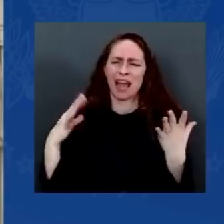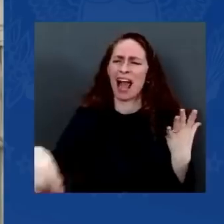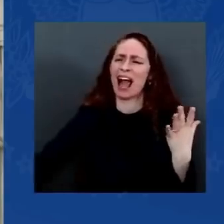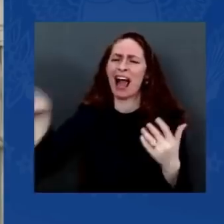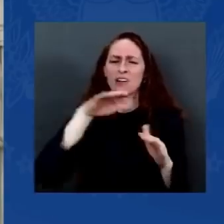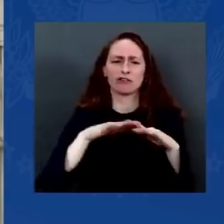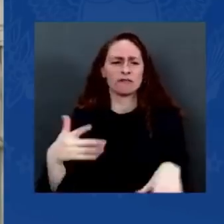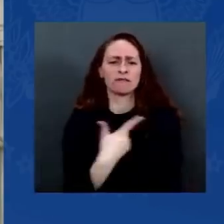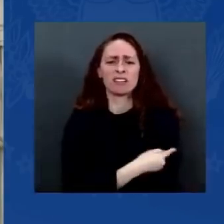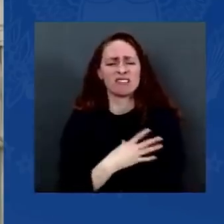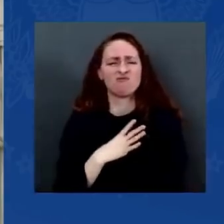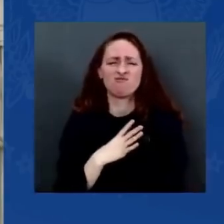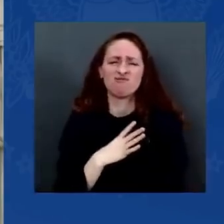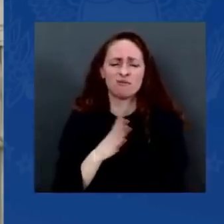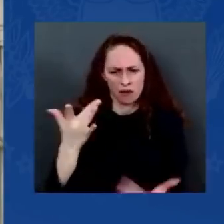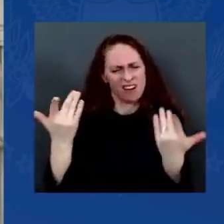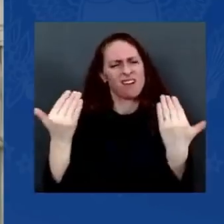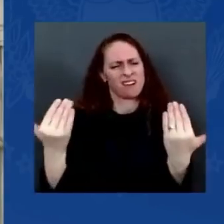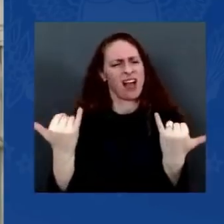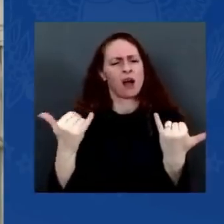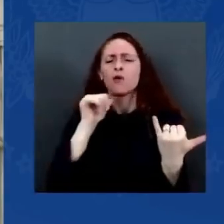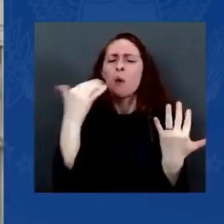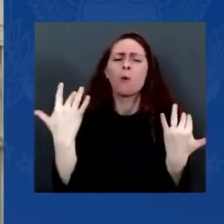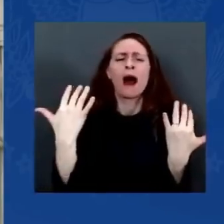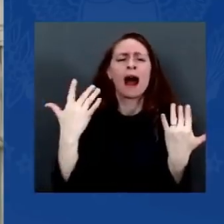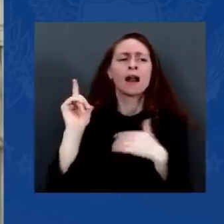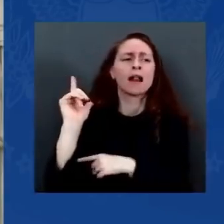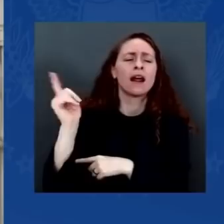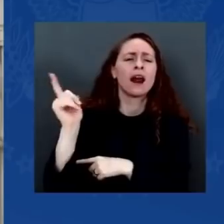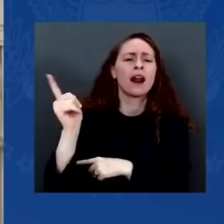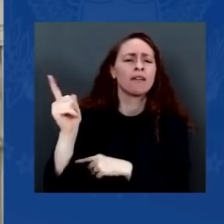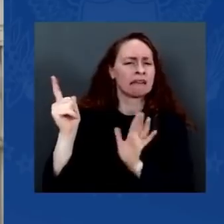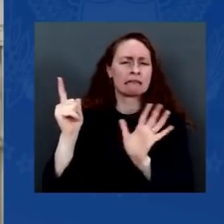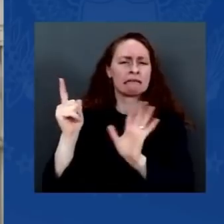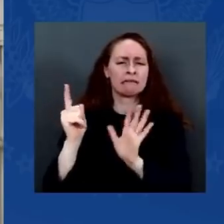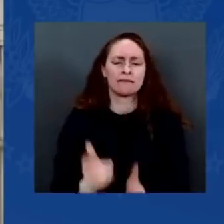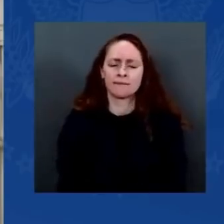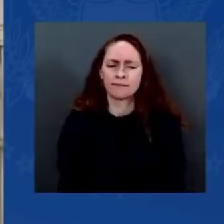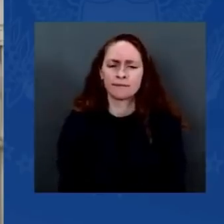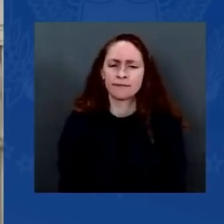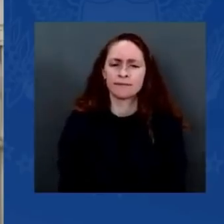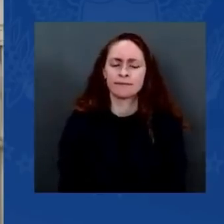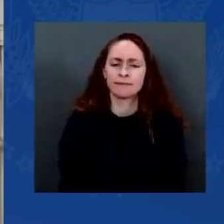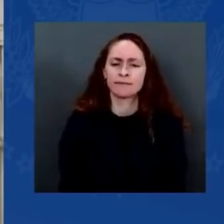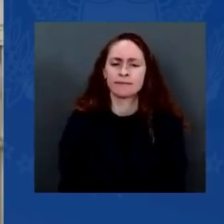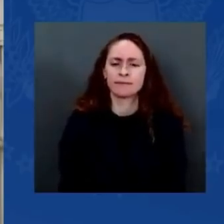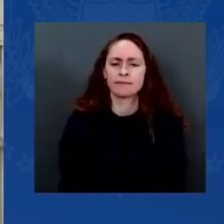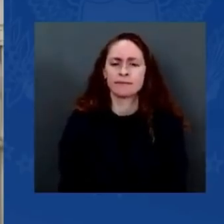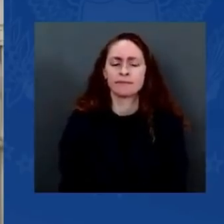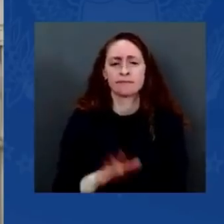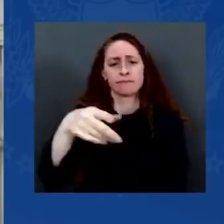now. And for those parents out there who have a child that's too young to be vaccinated, that is under the age of